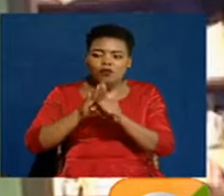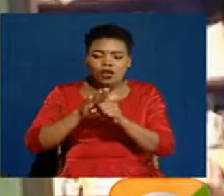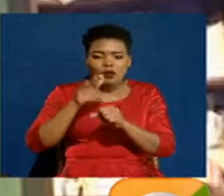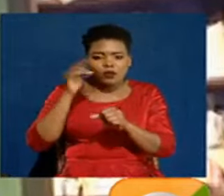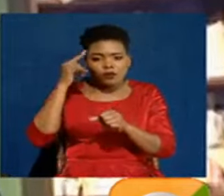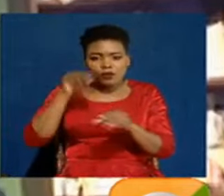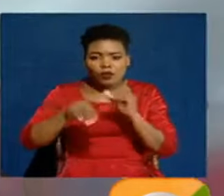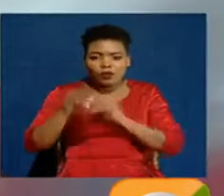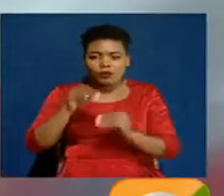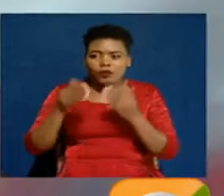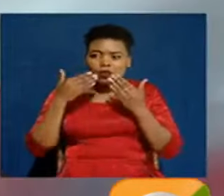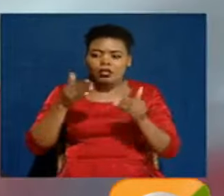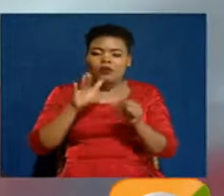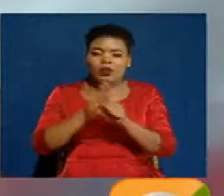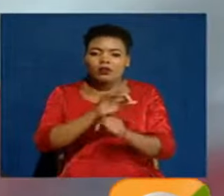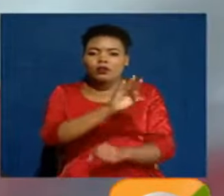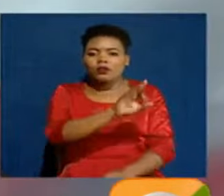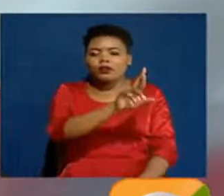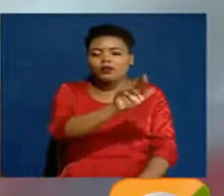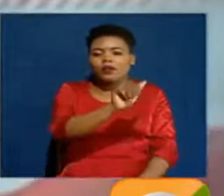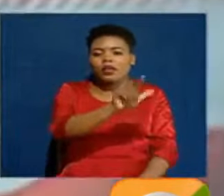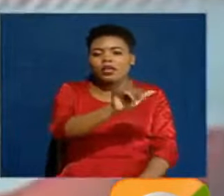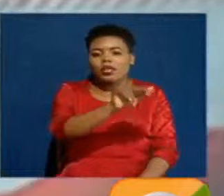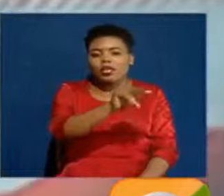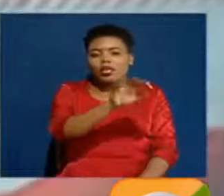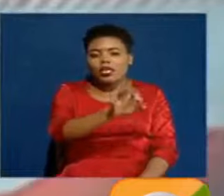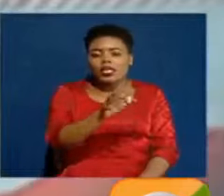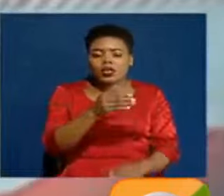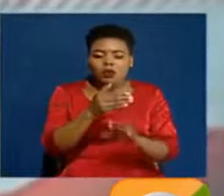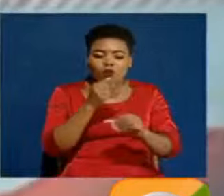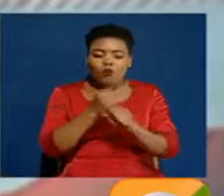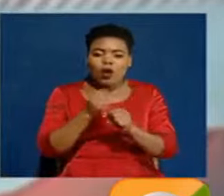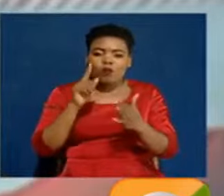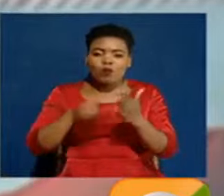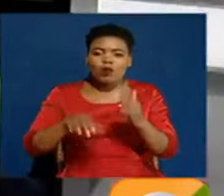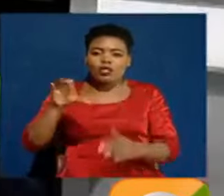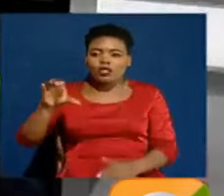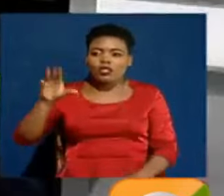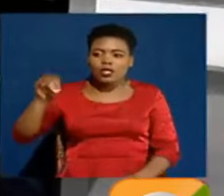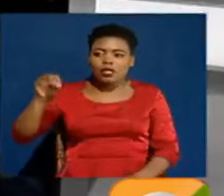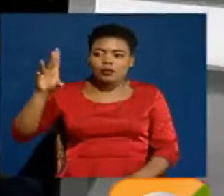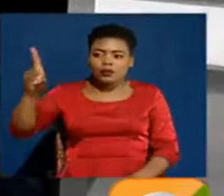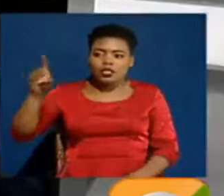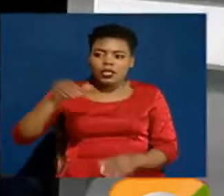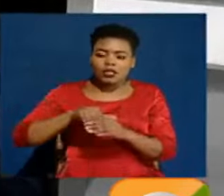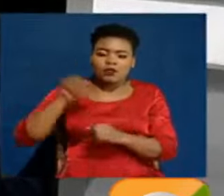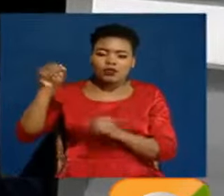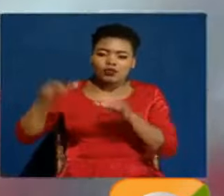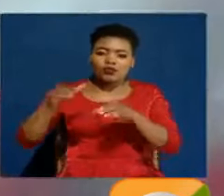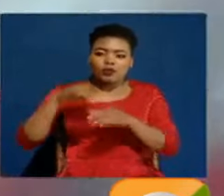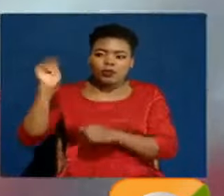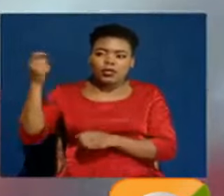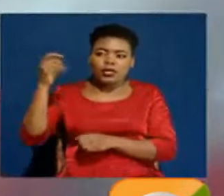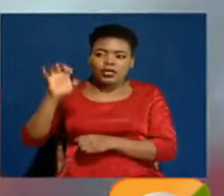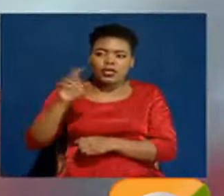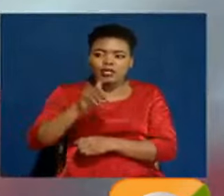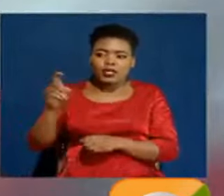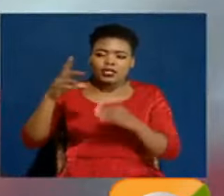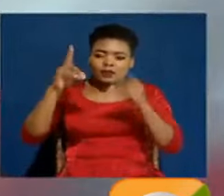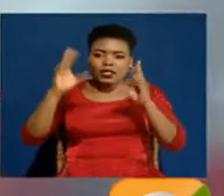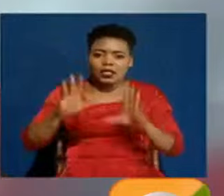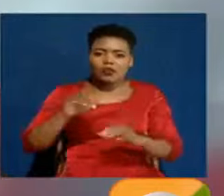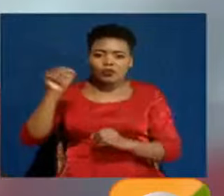this evening. Thank you, Franklin Mukwanja, who is CMD, Center for Multi-Party Democracy, Kenya Executive